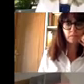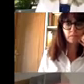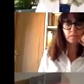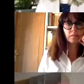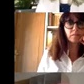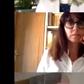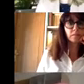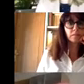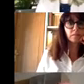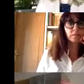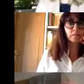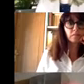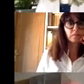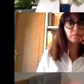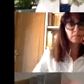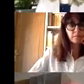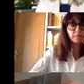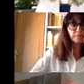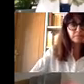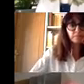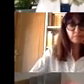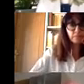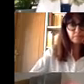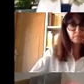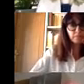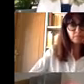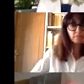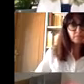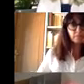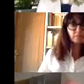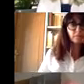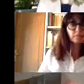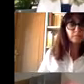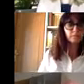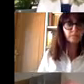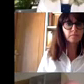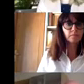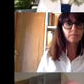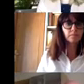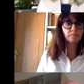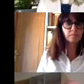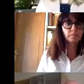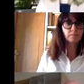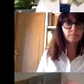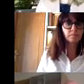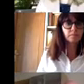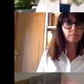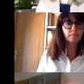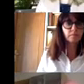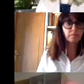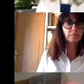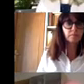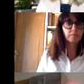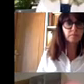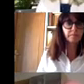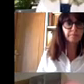corporations. The directive, in fact, asks the member state to extend their jurisdiction,